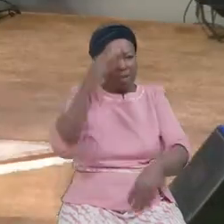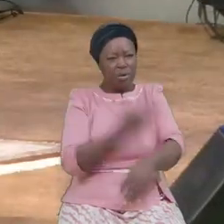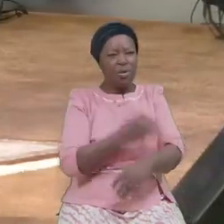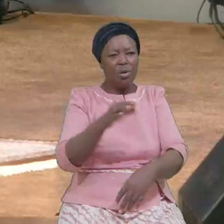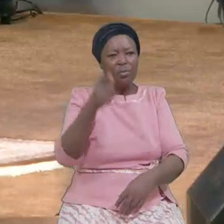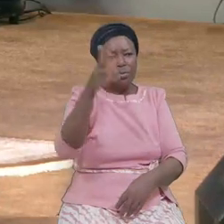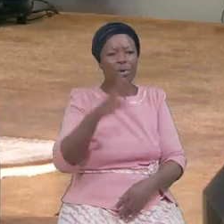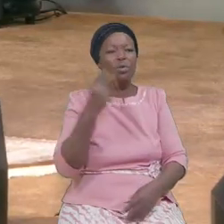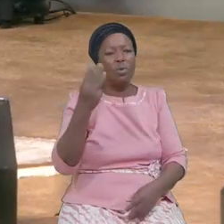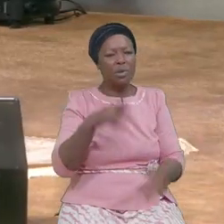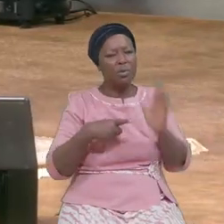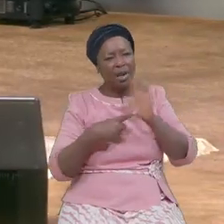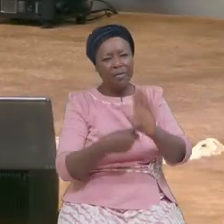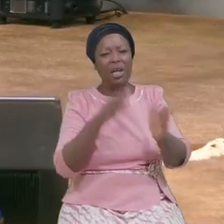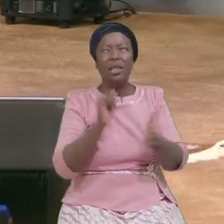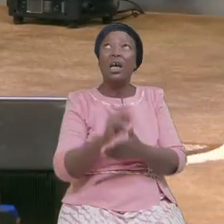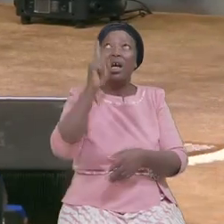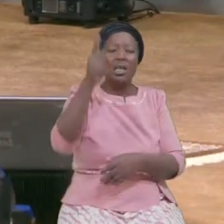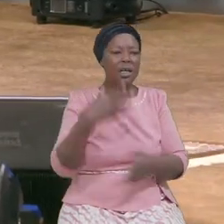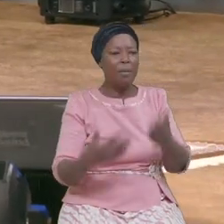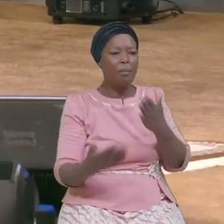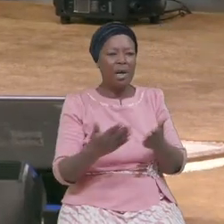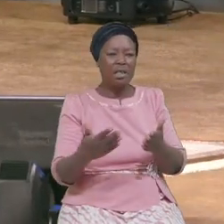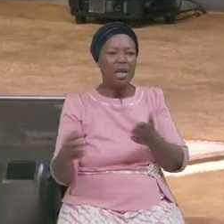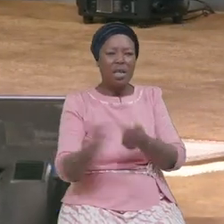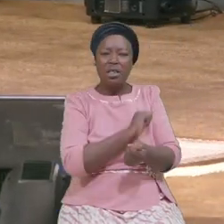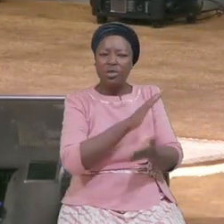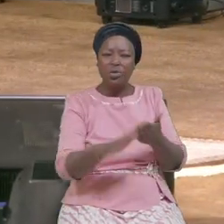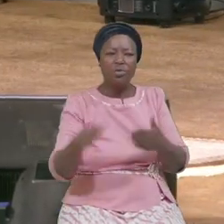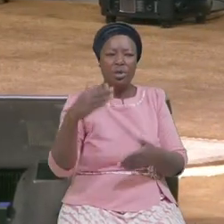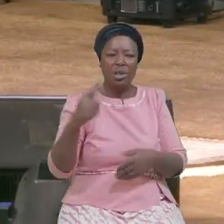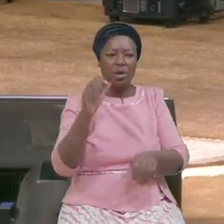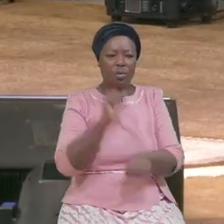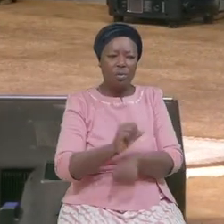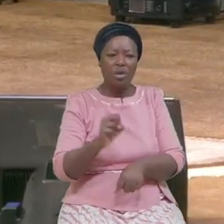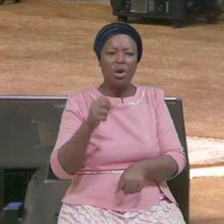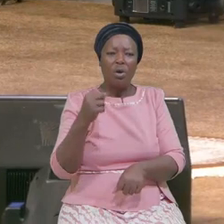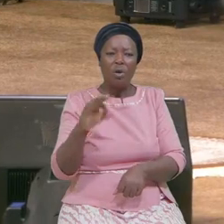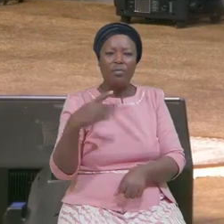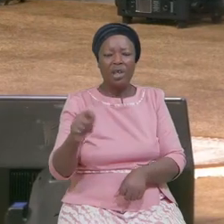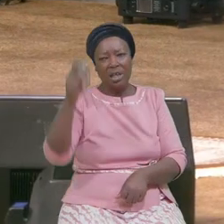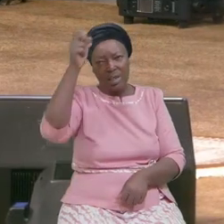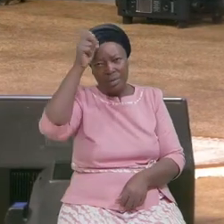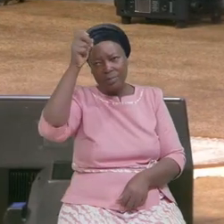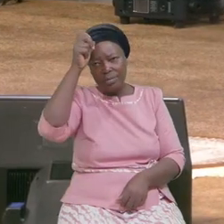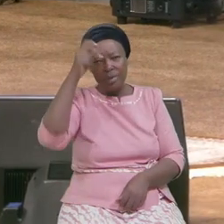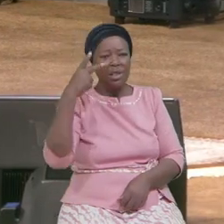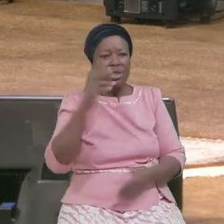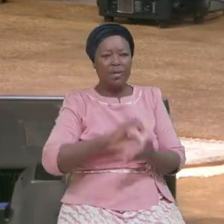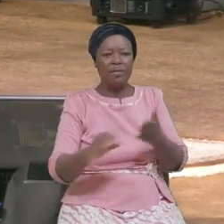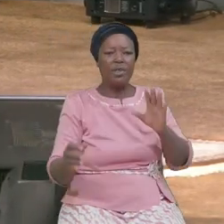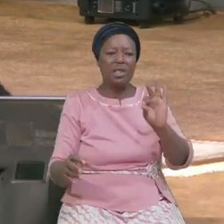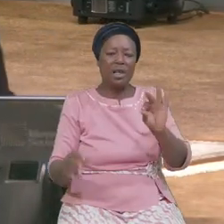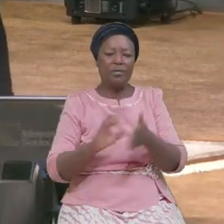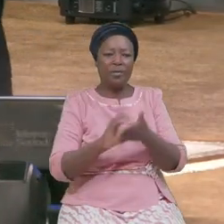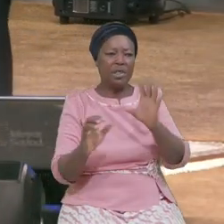was manifested, that he might destroy the works of the devil. Look at verse